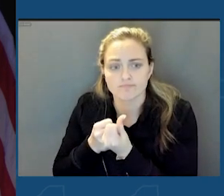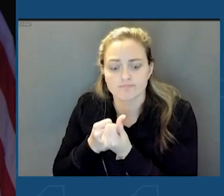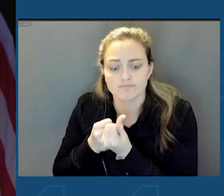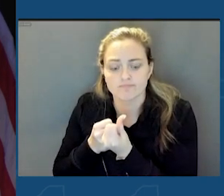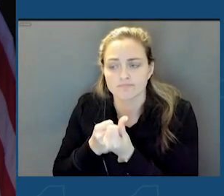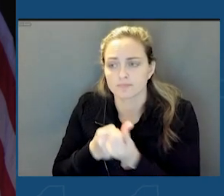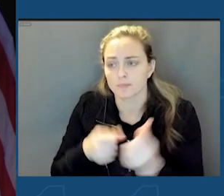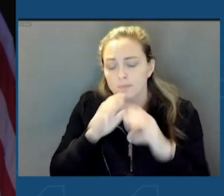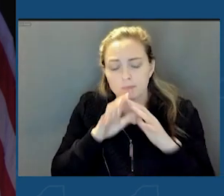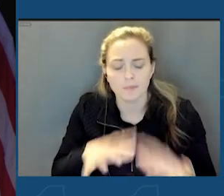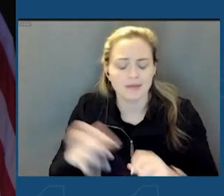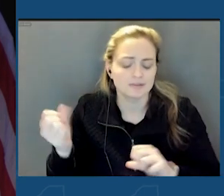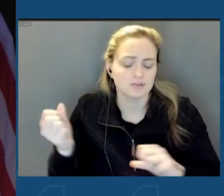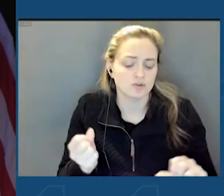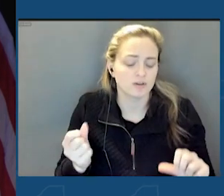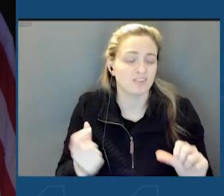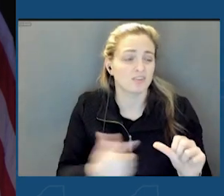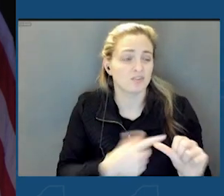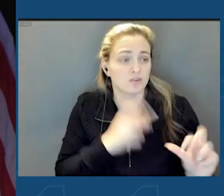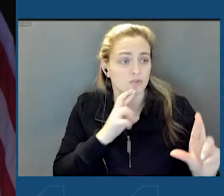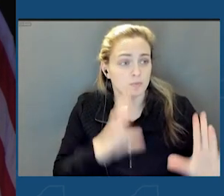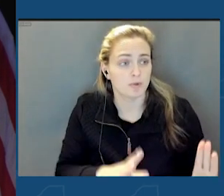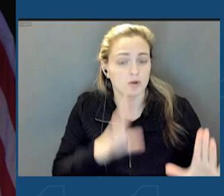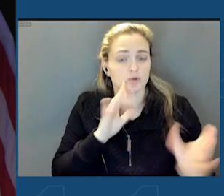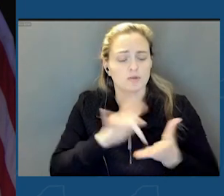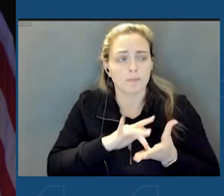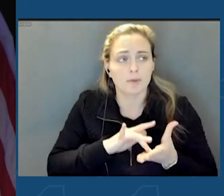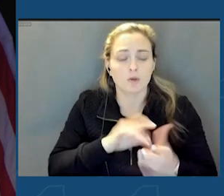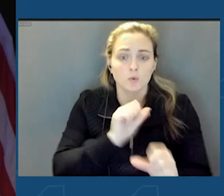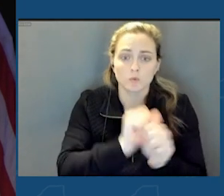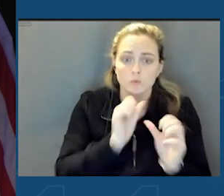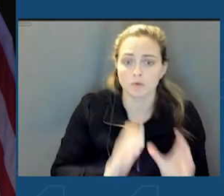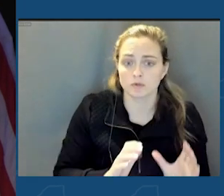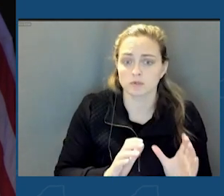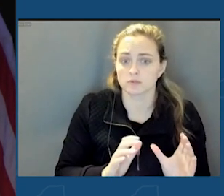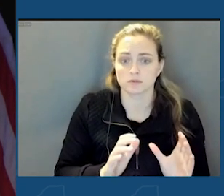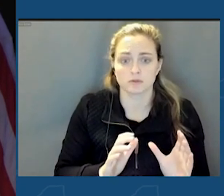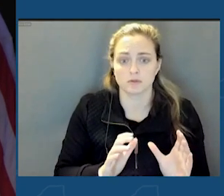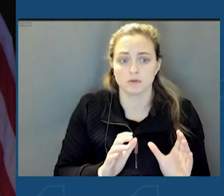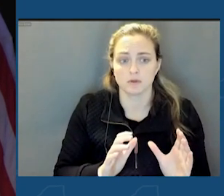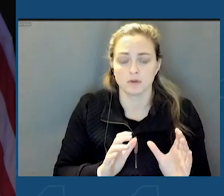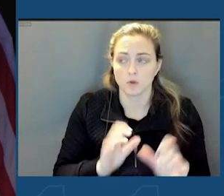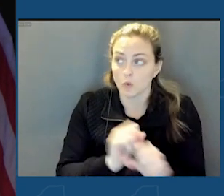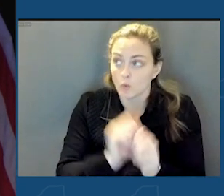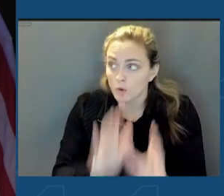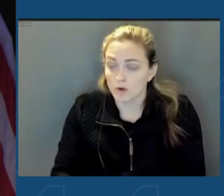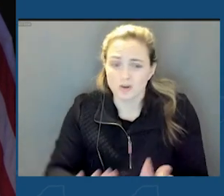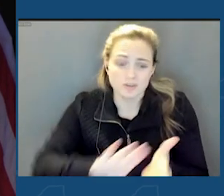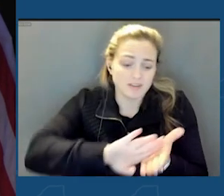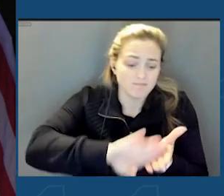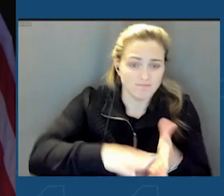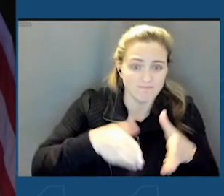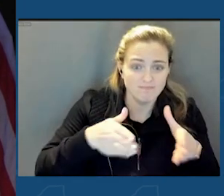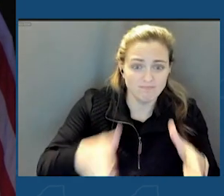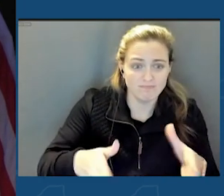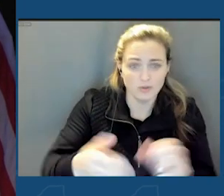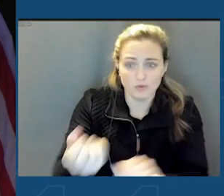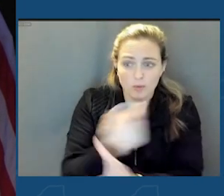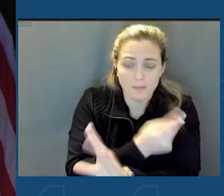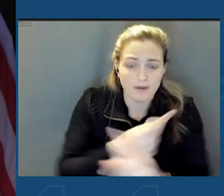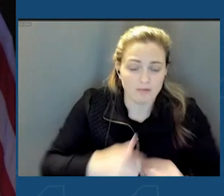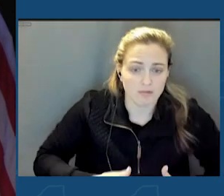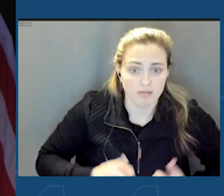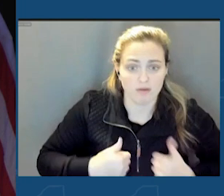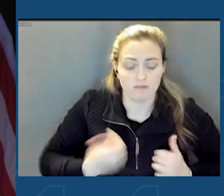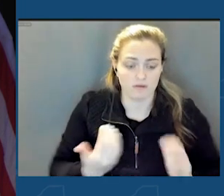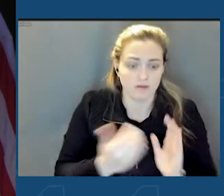Bless and strengthen the first responders and medical personnel, workers who cleared the way for a return to life as